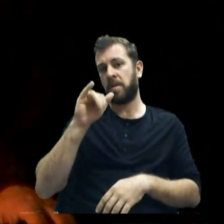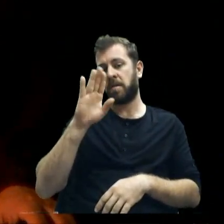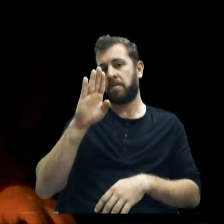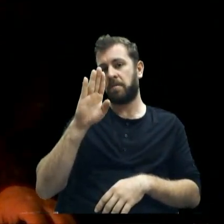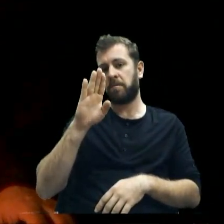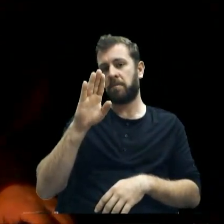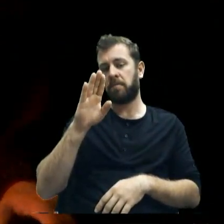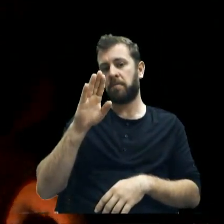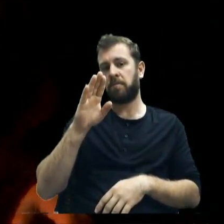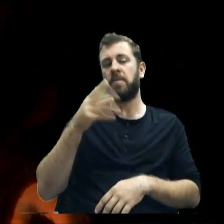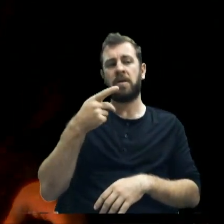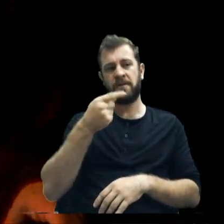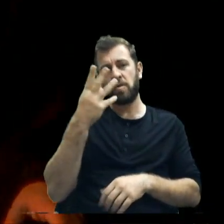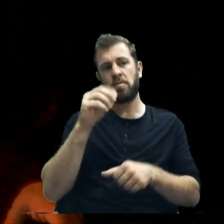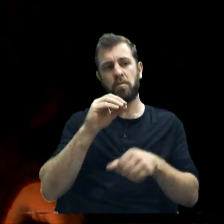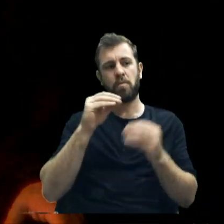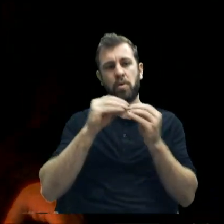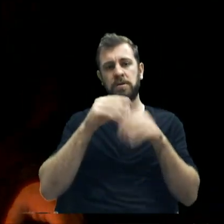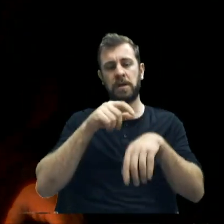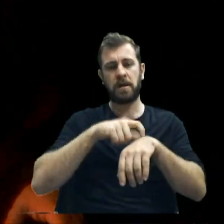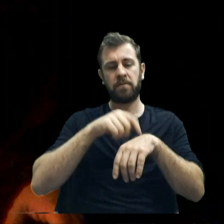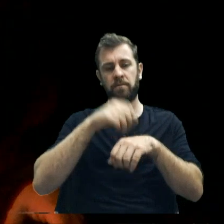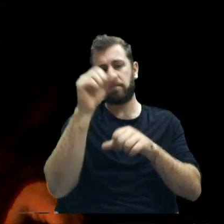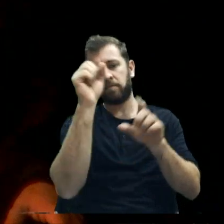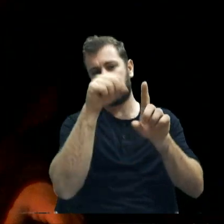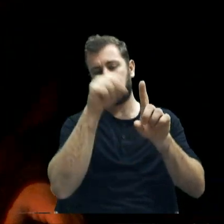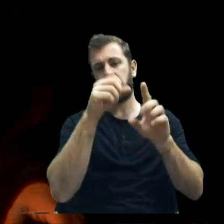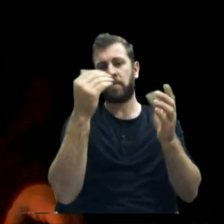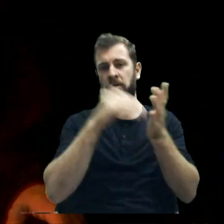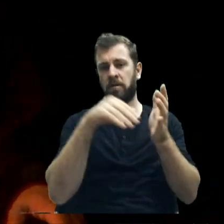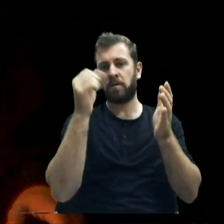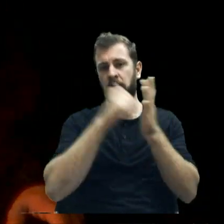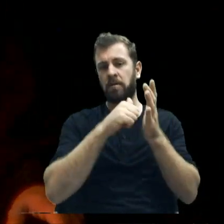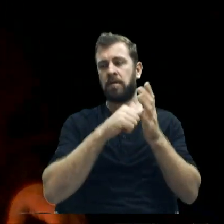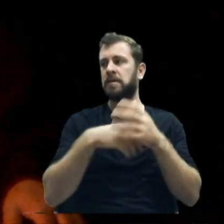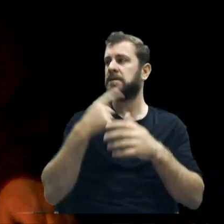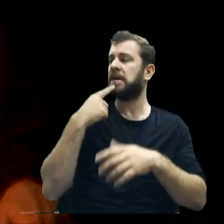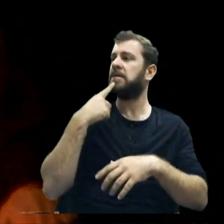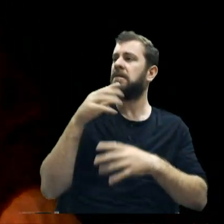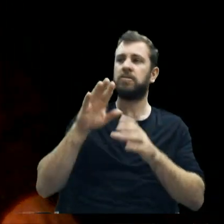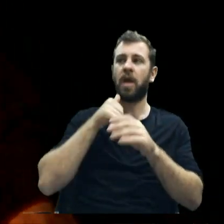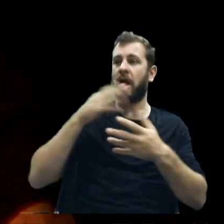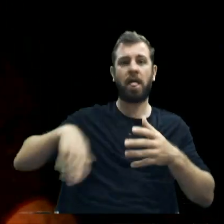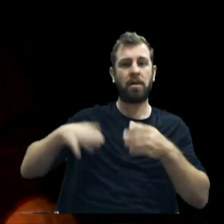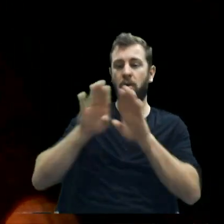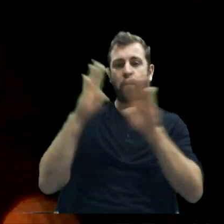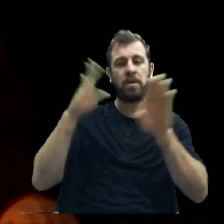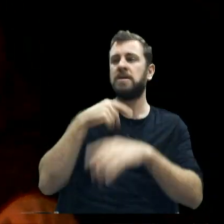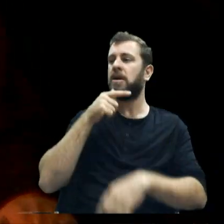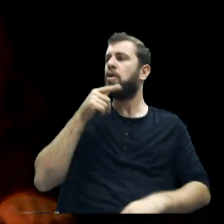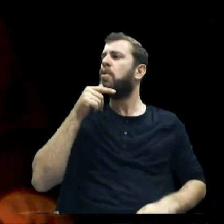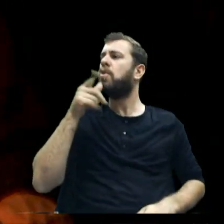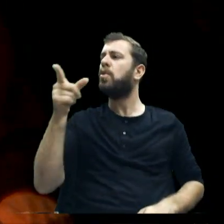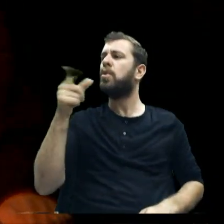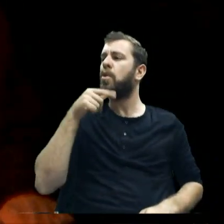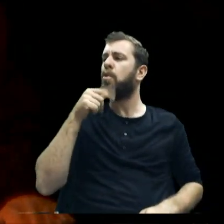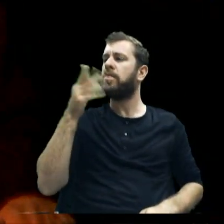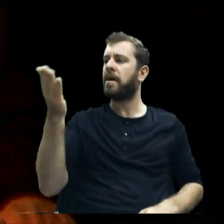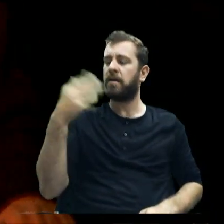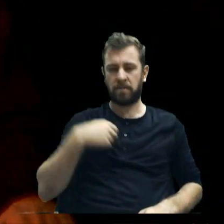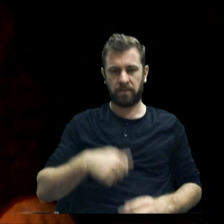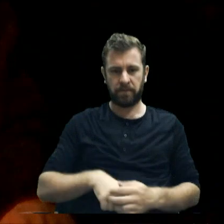knock happens a few more times. And behind the door, without opening, he asks, who is it behind the door?